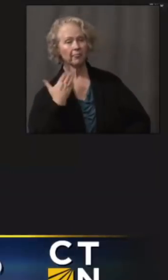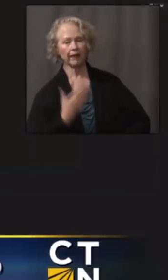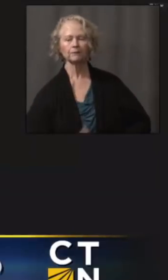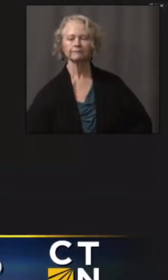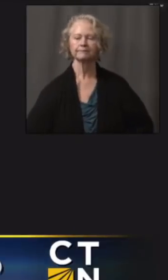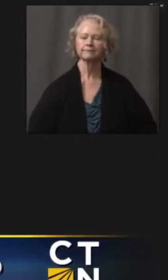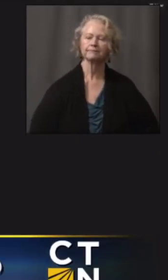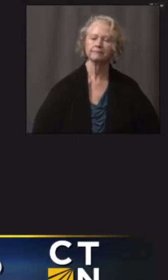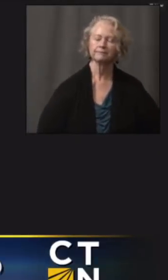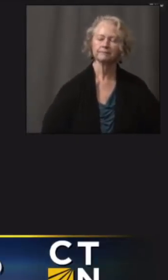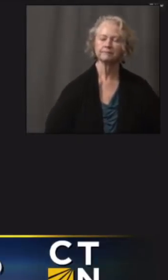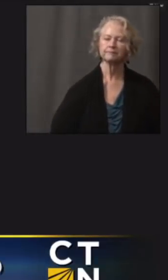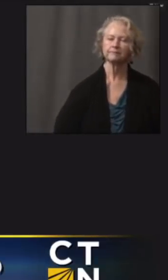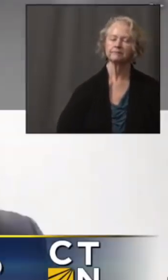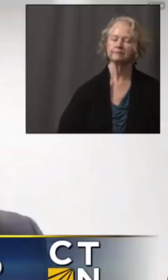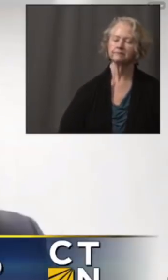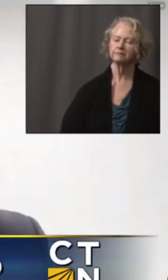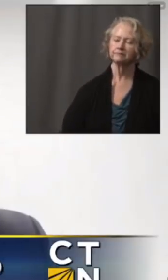John.